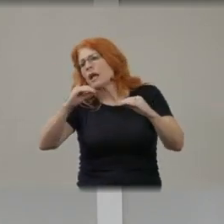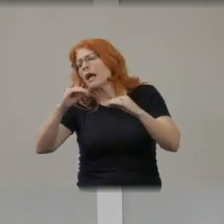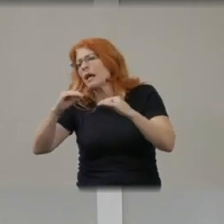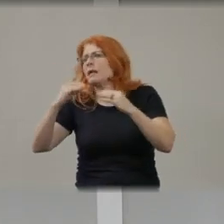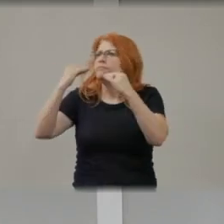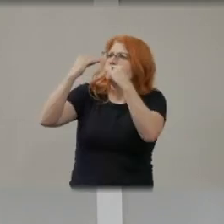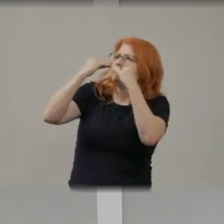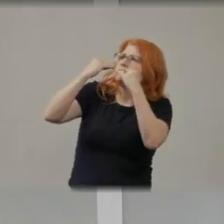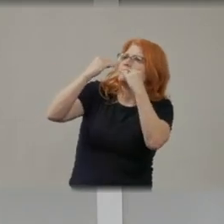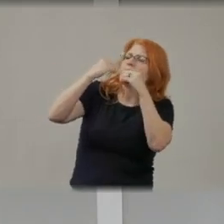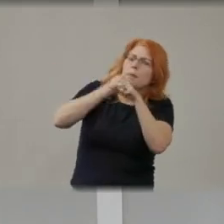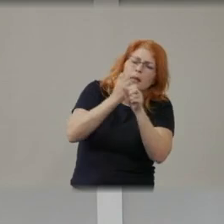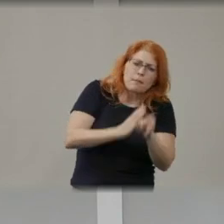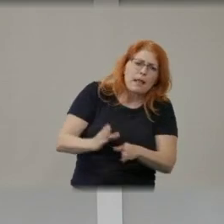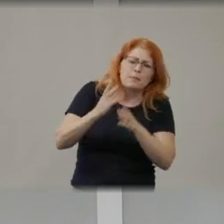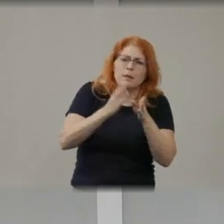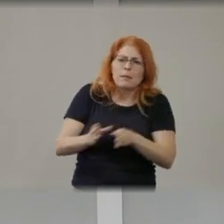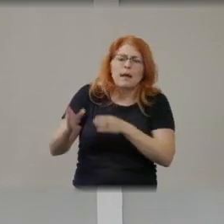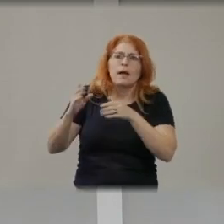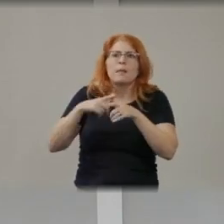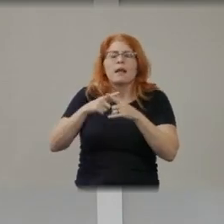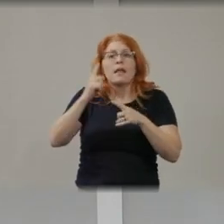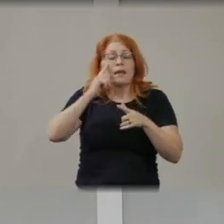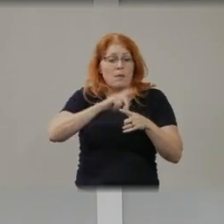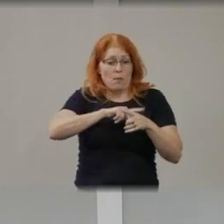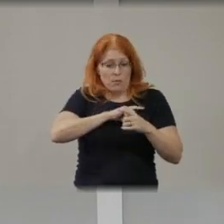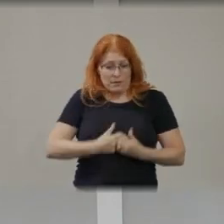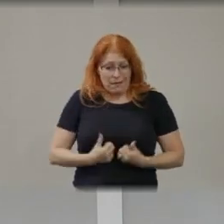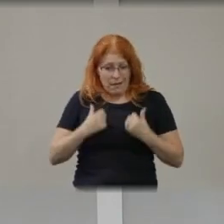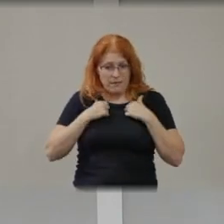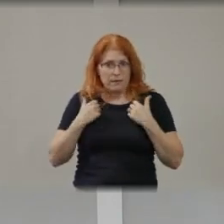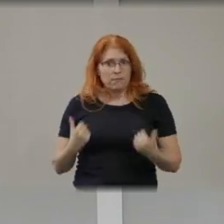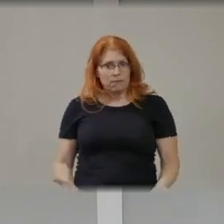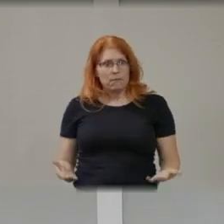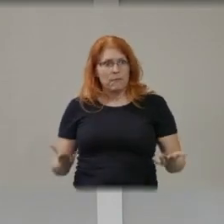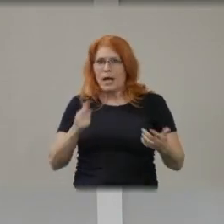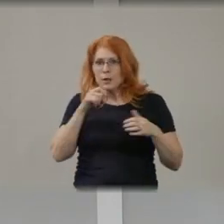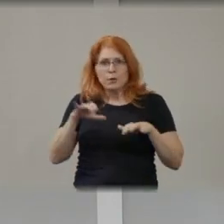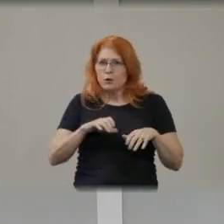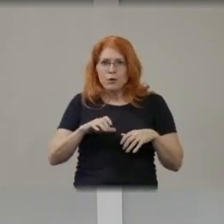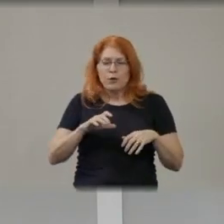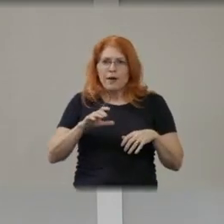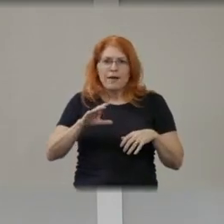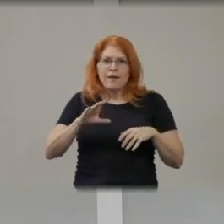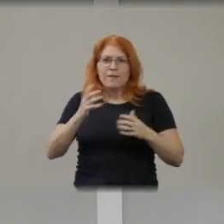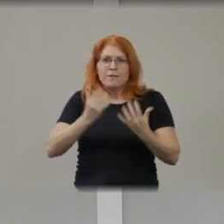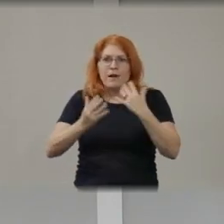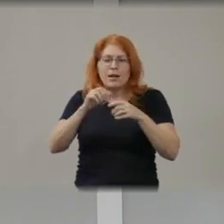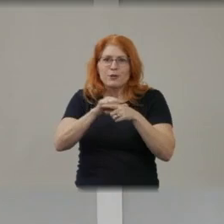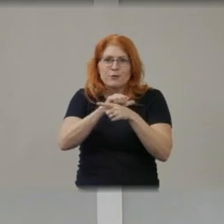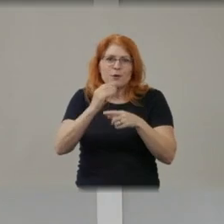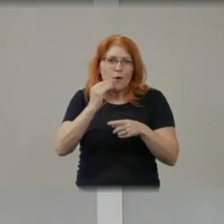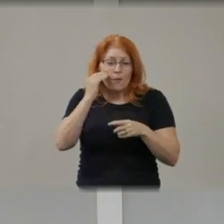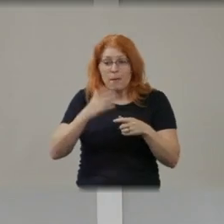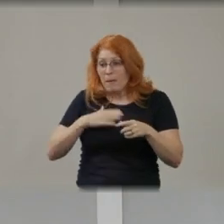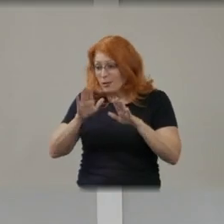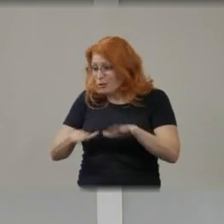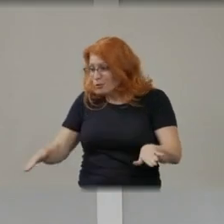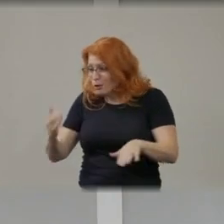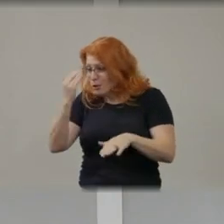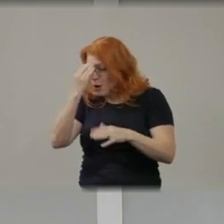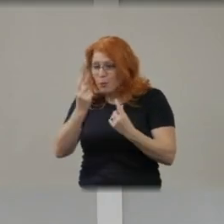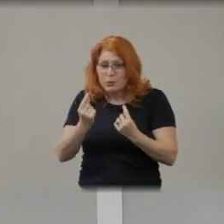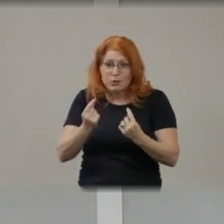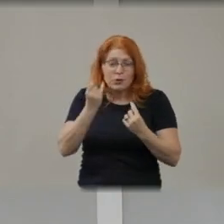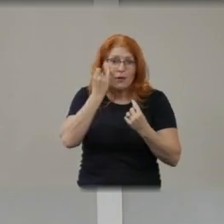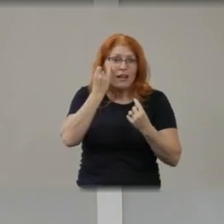plan, be prepared. But then I think of my own personal life, and I don't do fire drills at home. I don't know that my children know what to do